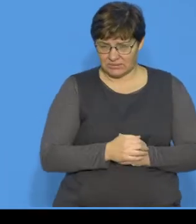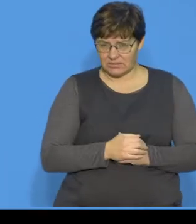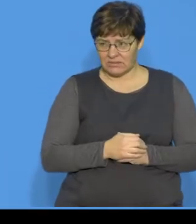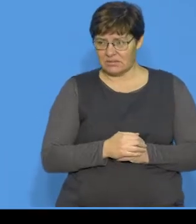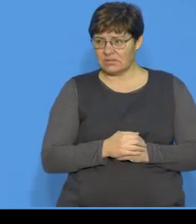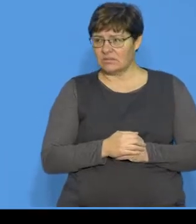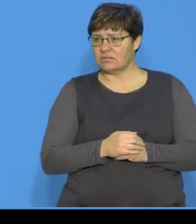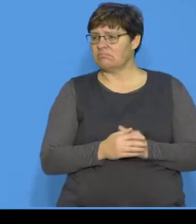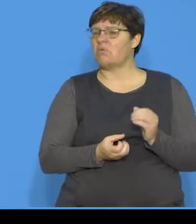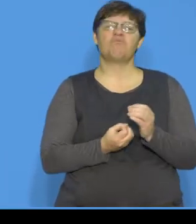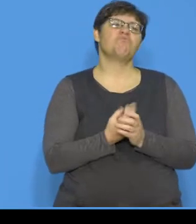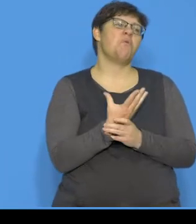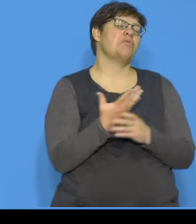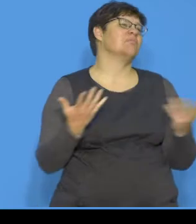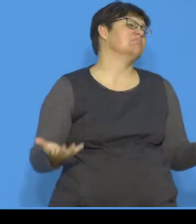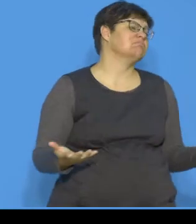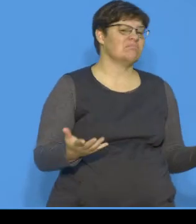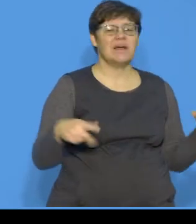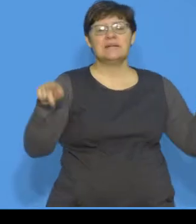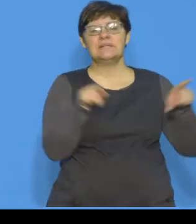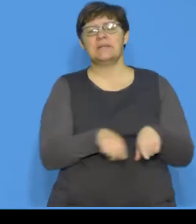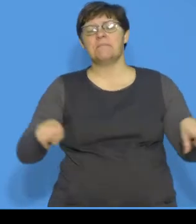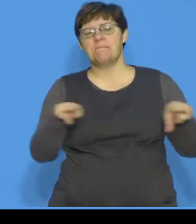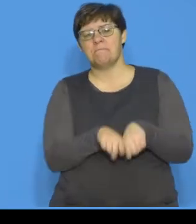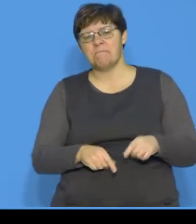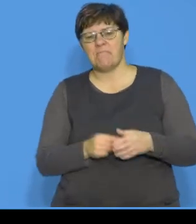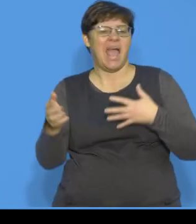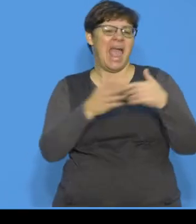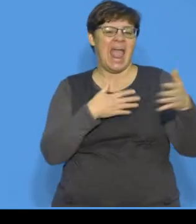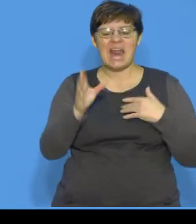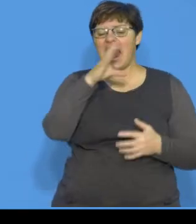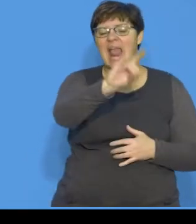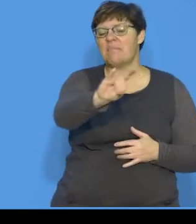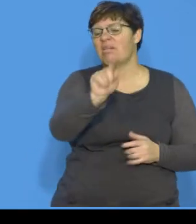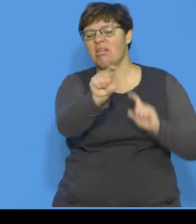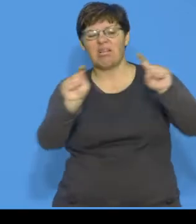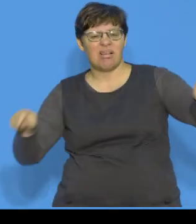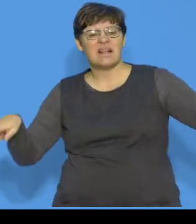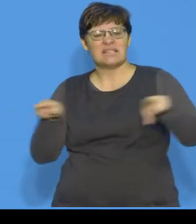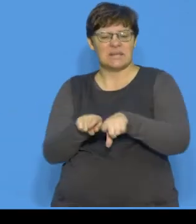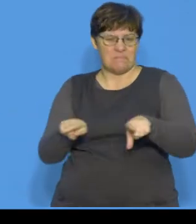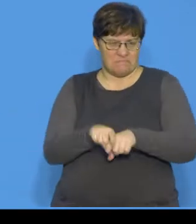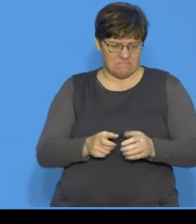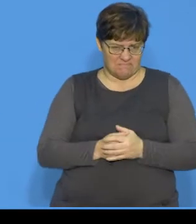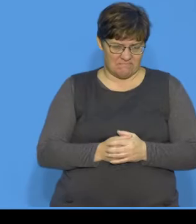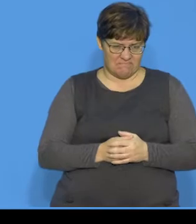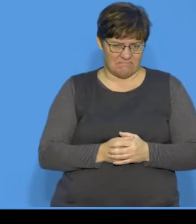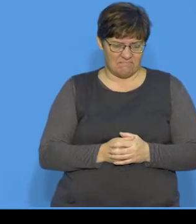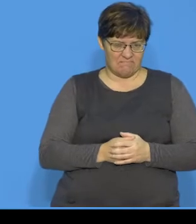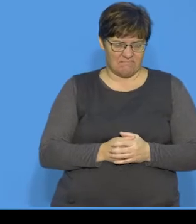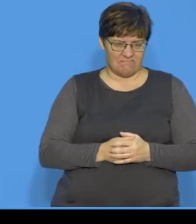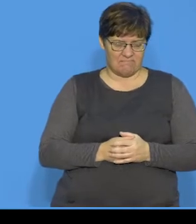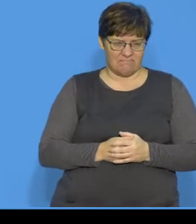growth curve would have been very much like the growth of any other animal, large mammal living at the